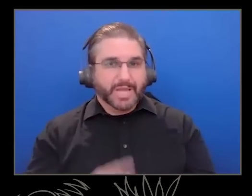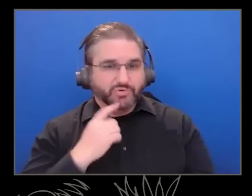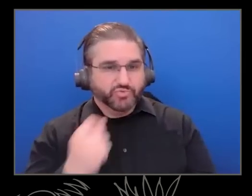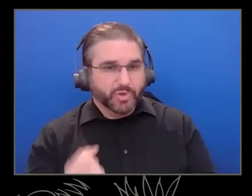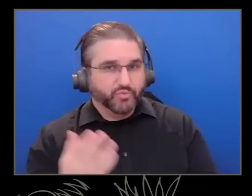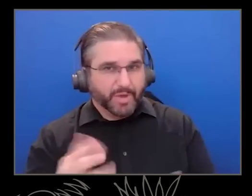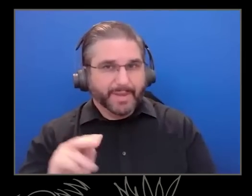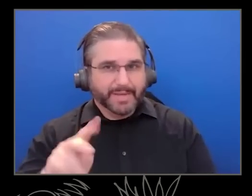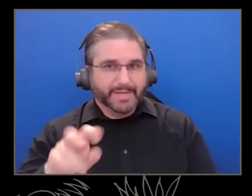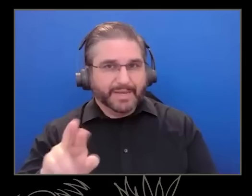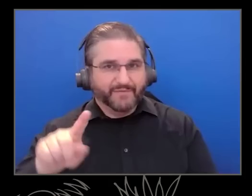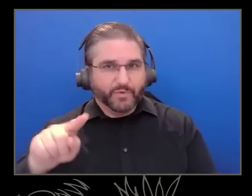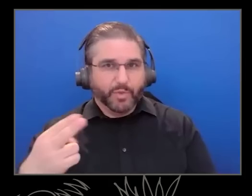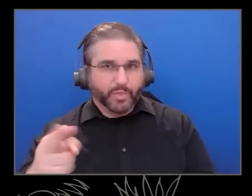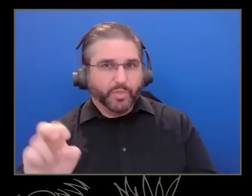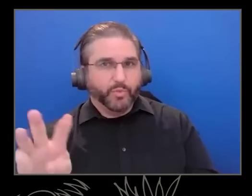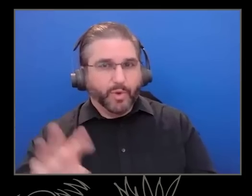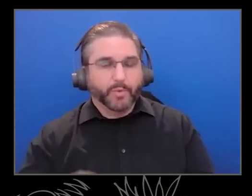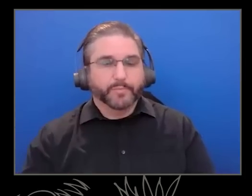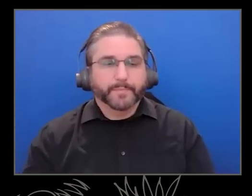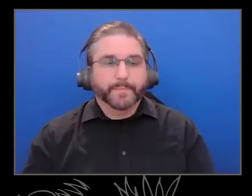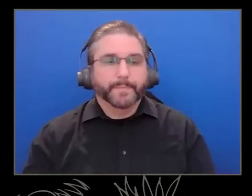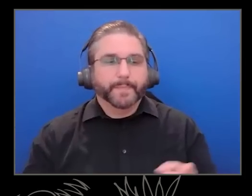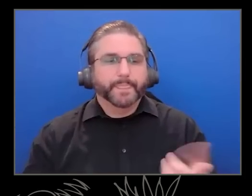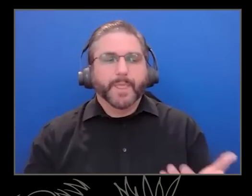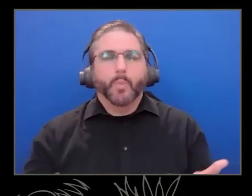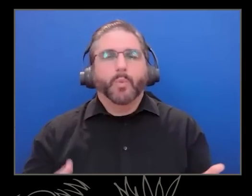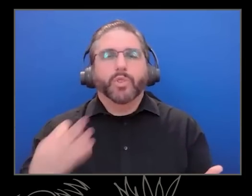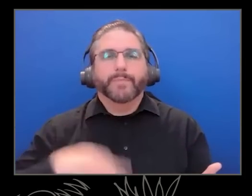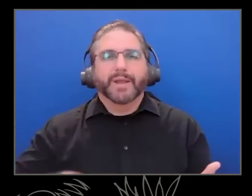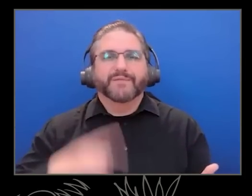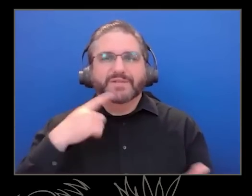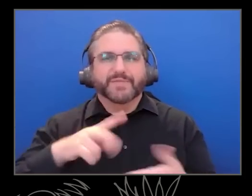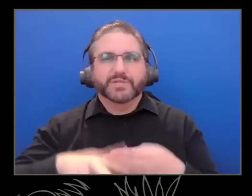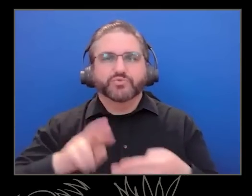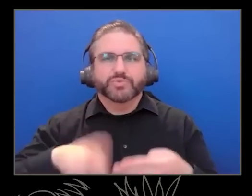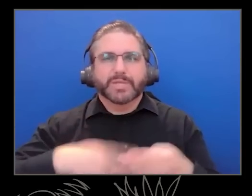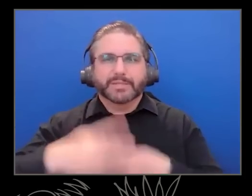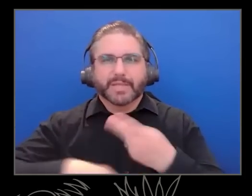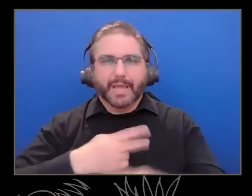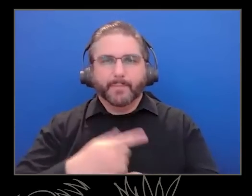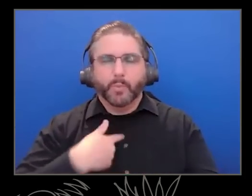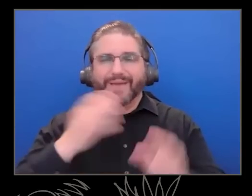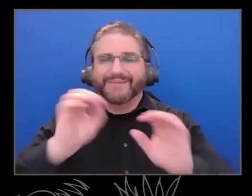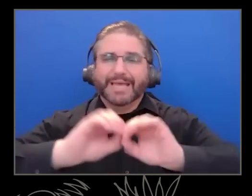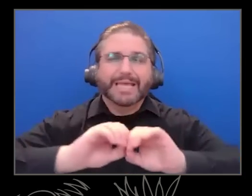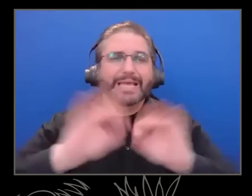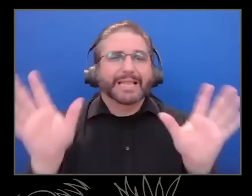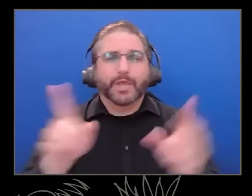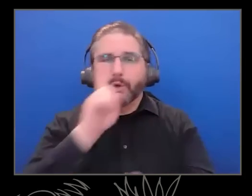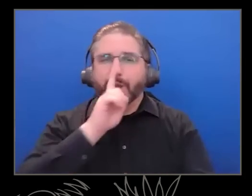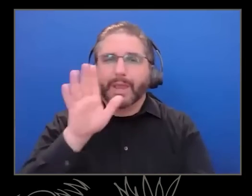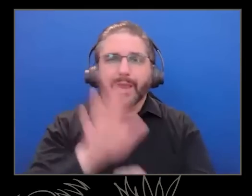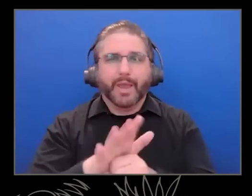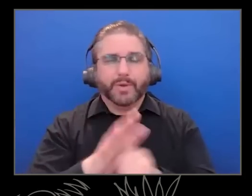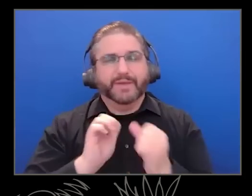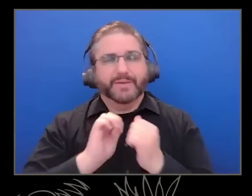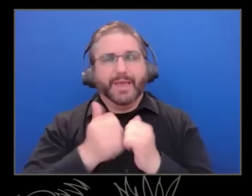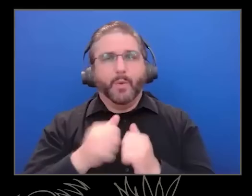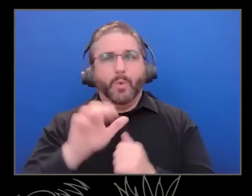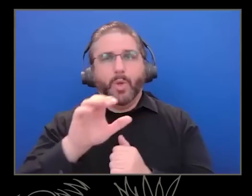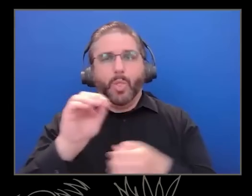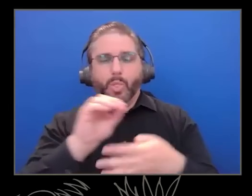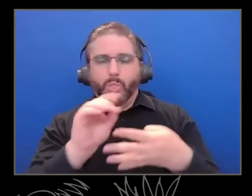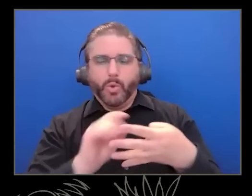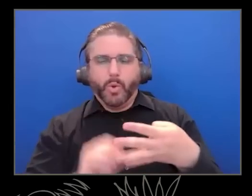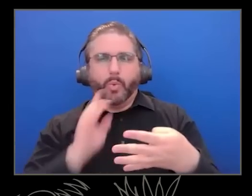out. So what are the benefits of the result type? Well, we get crystal clear guarantees of how our code will run